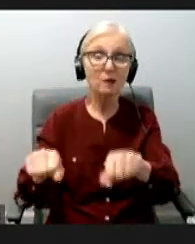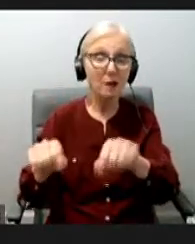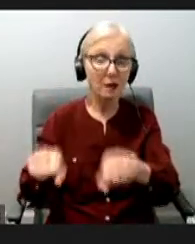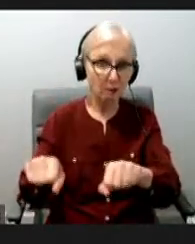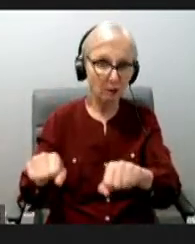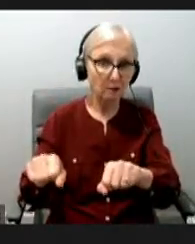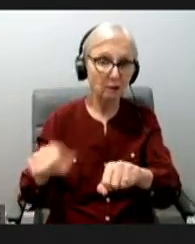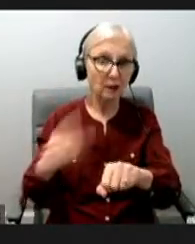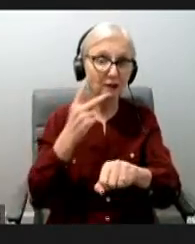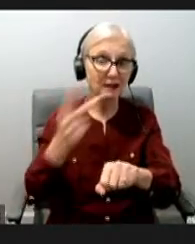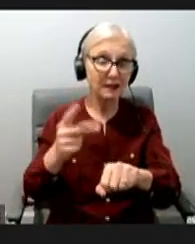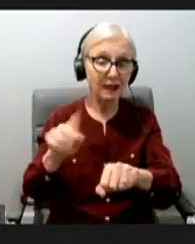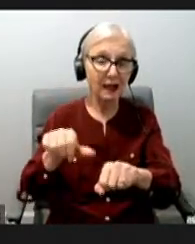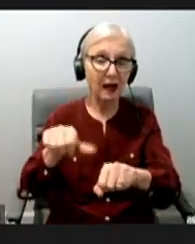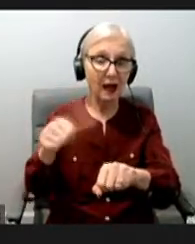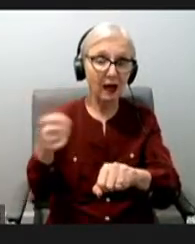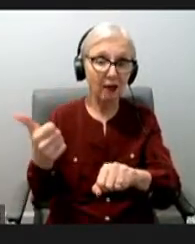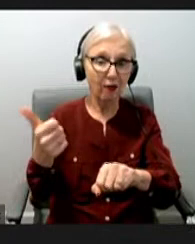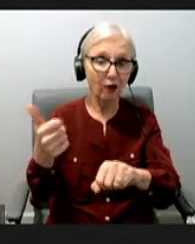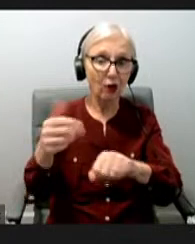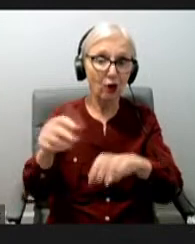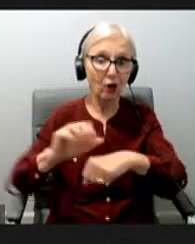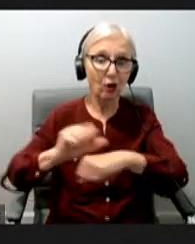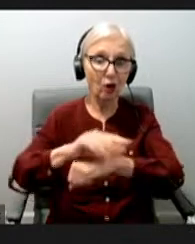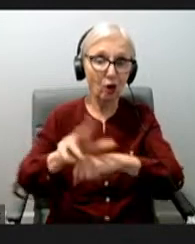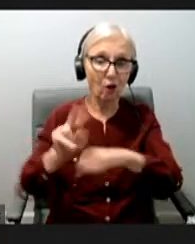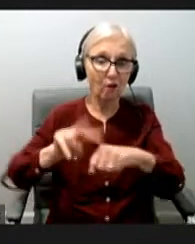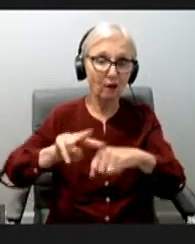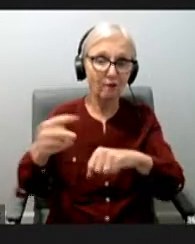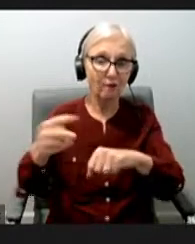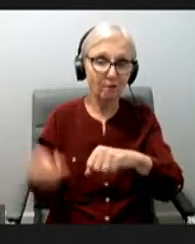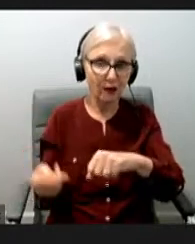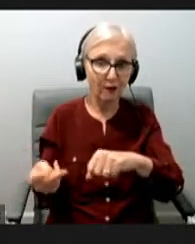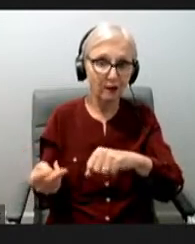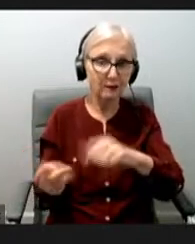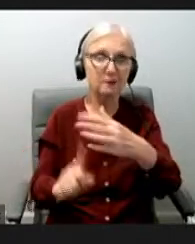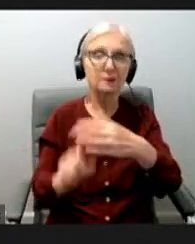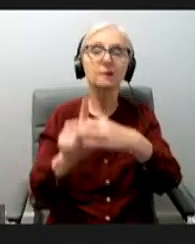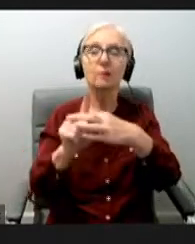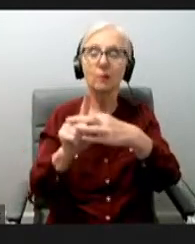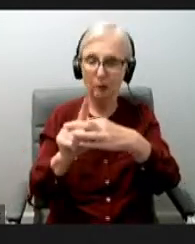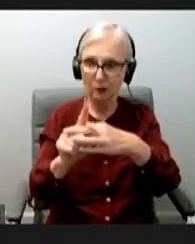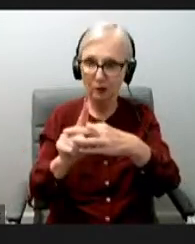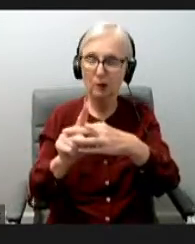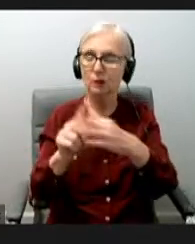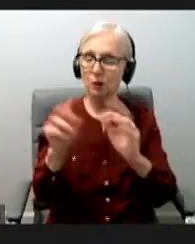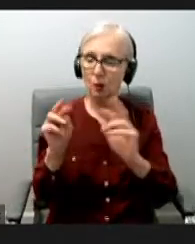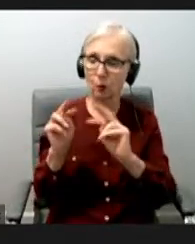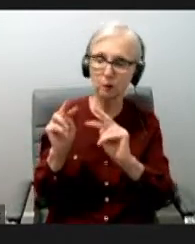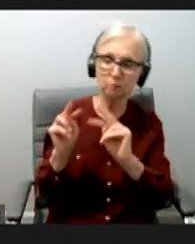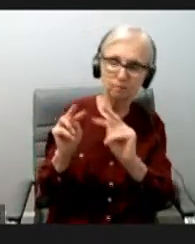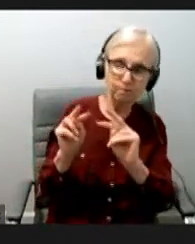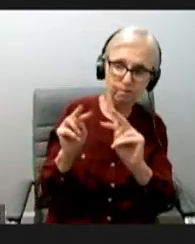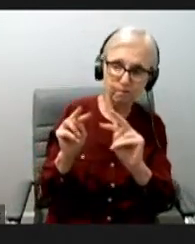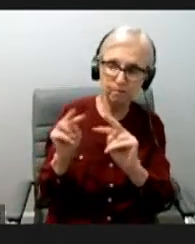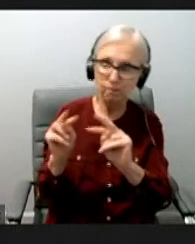could see other variants emerge. And I think that's the scenario that I'm concerned about and continuing to watch our surveillance data